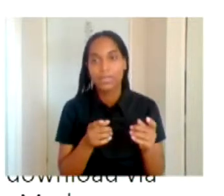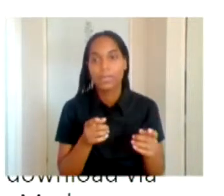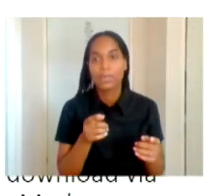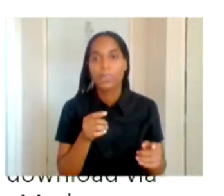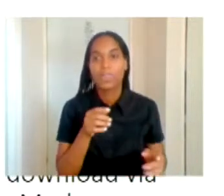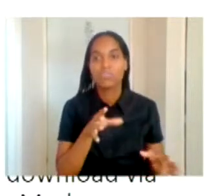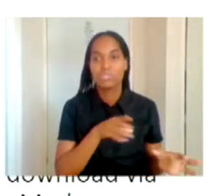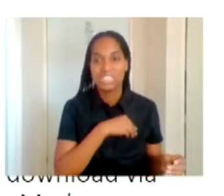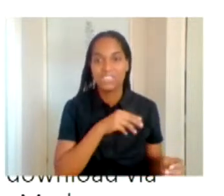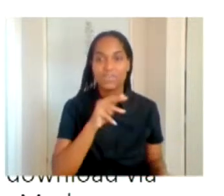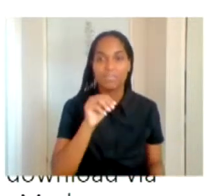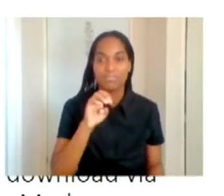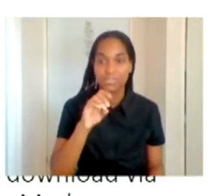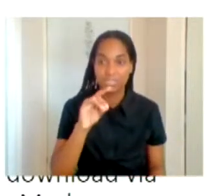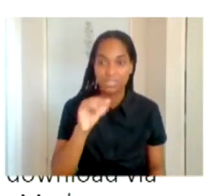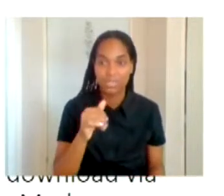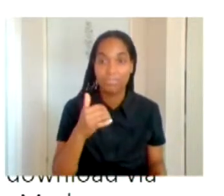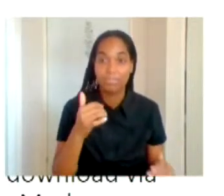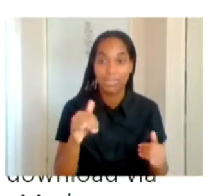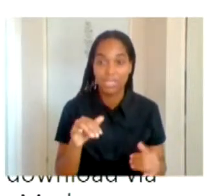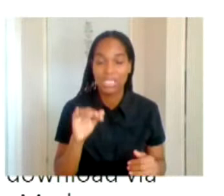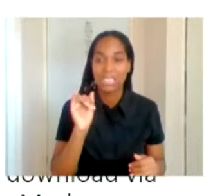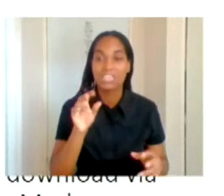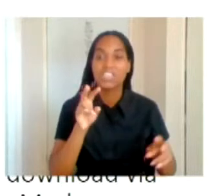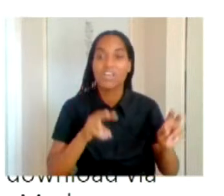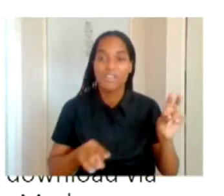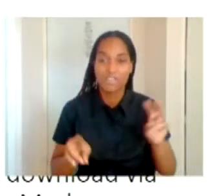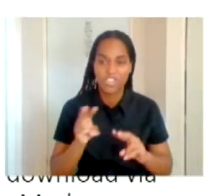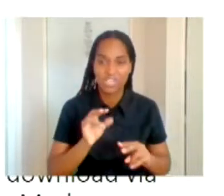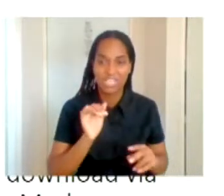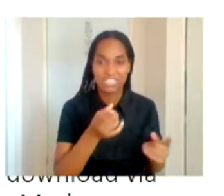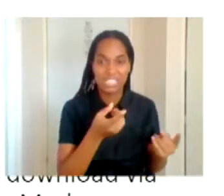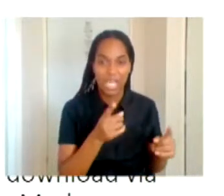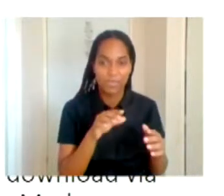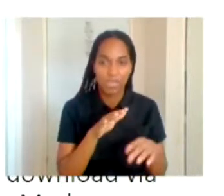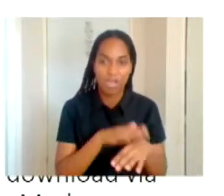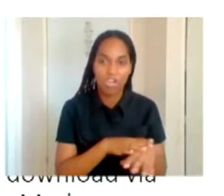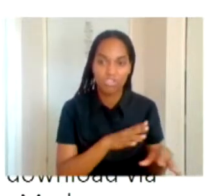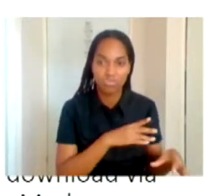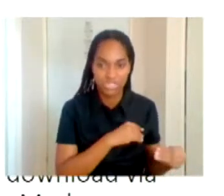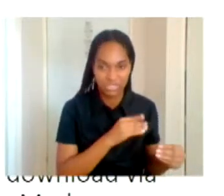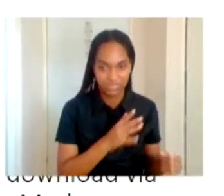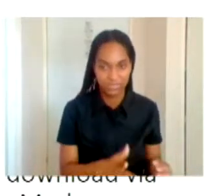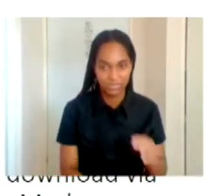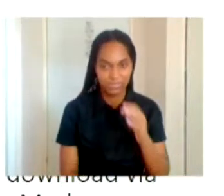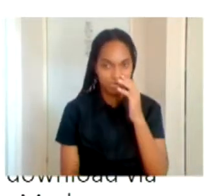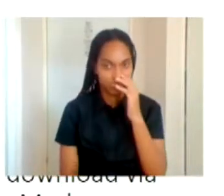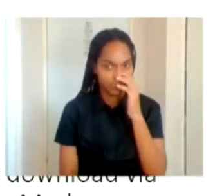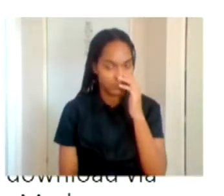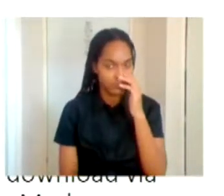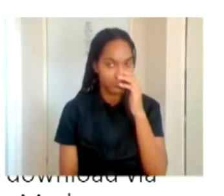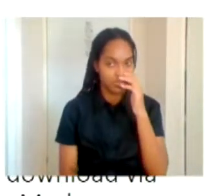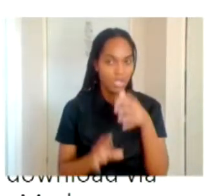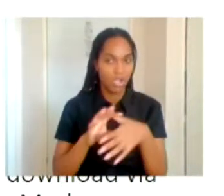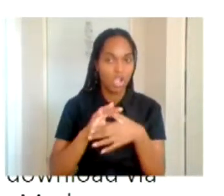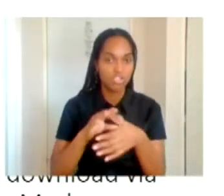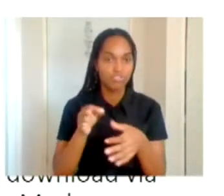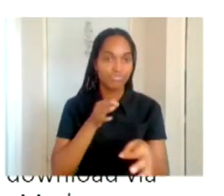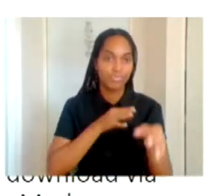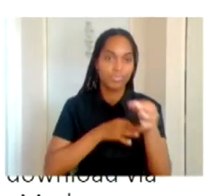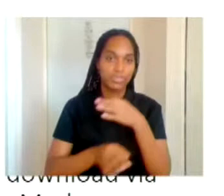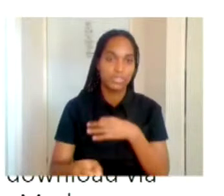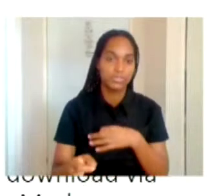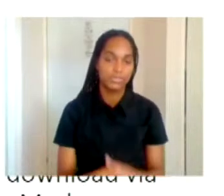actually the video rendering that's going on the receiver. And then content replacement, the dynamic ad